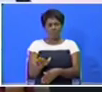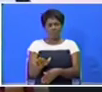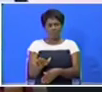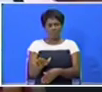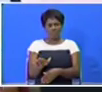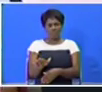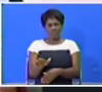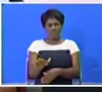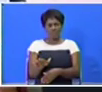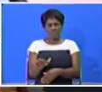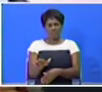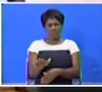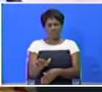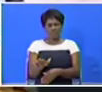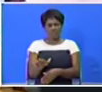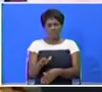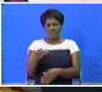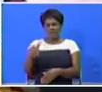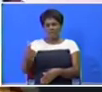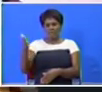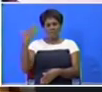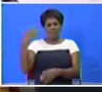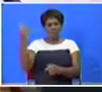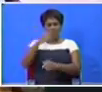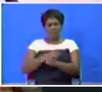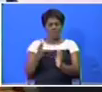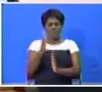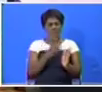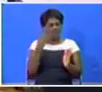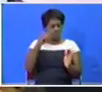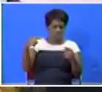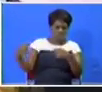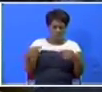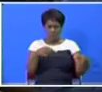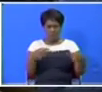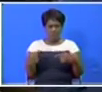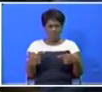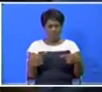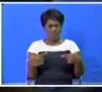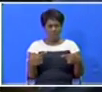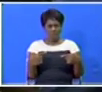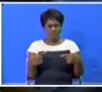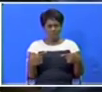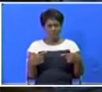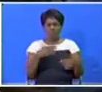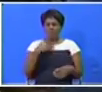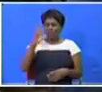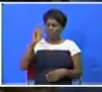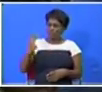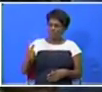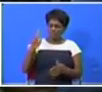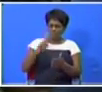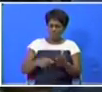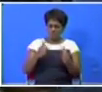that particular day. They would have bought them in the previous day, preparing for that violence on that particular day. It depends on what you want to see and what you want to